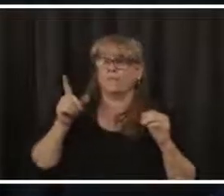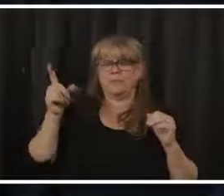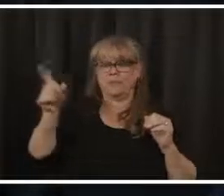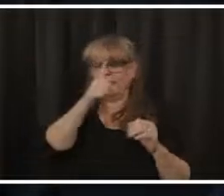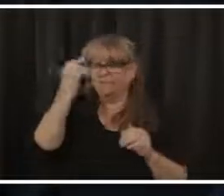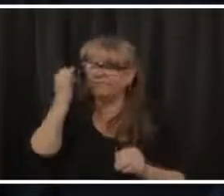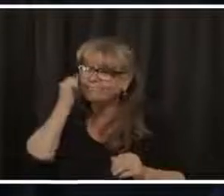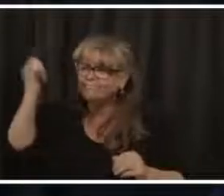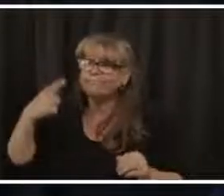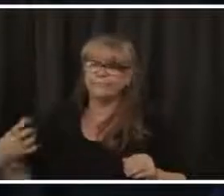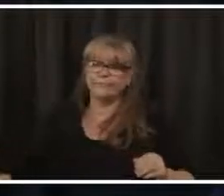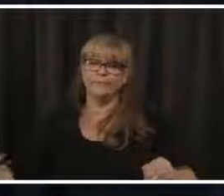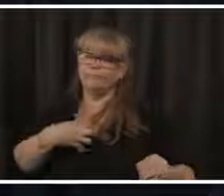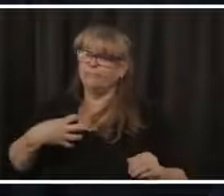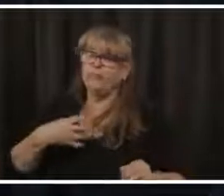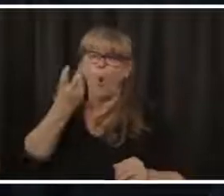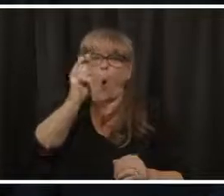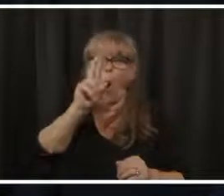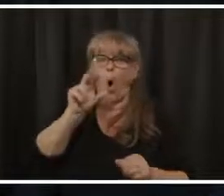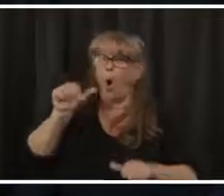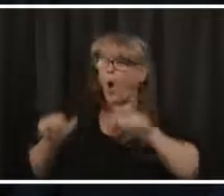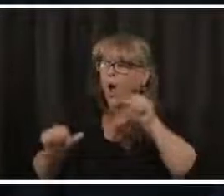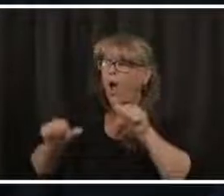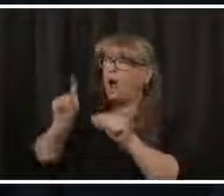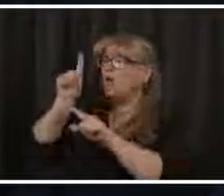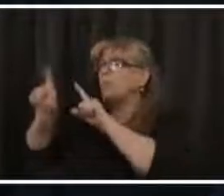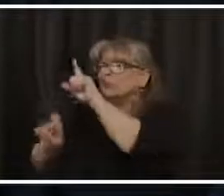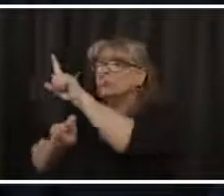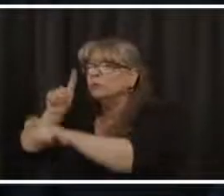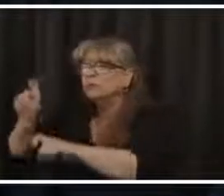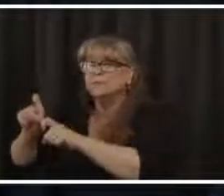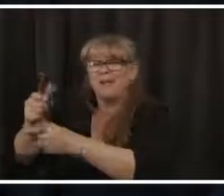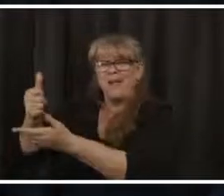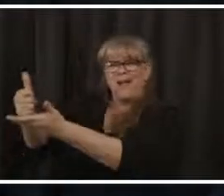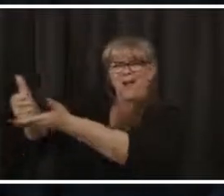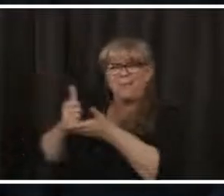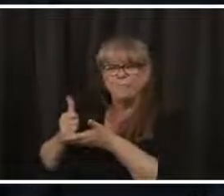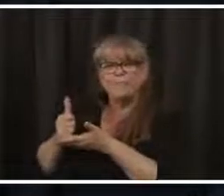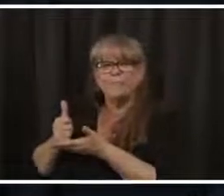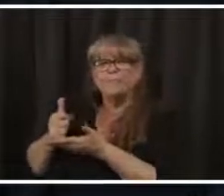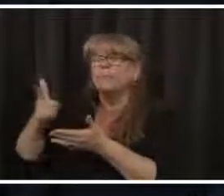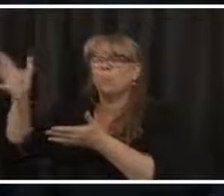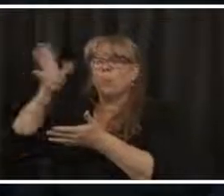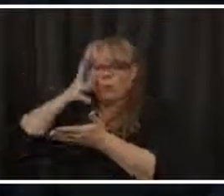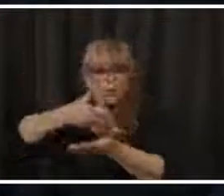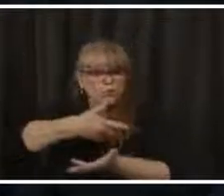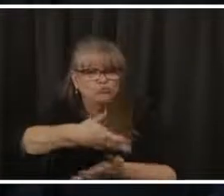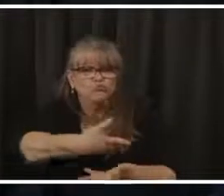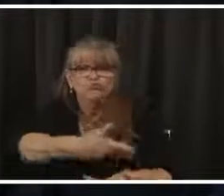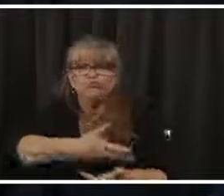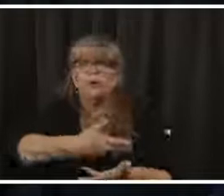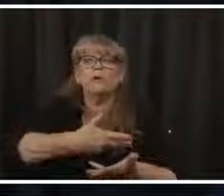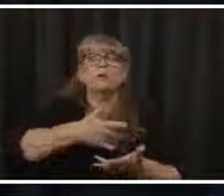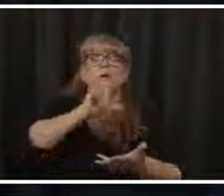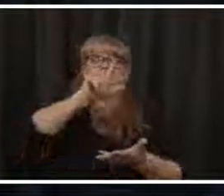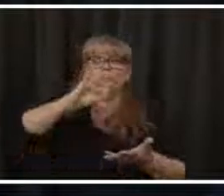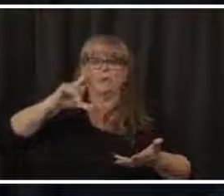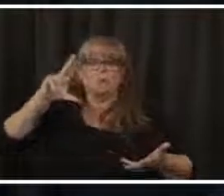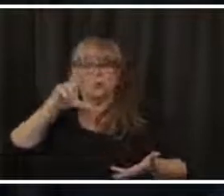folks to get vaccinated, but if there are some out there that are not, you can absolutely report them, and your privacy will be